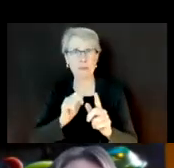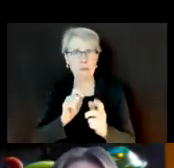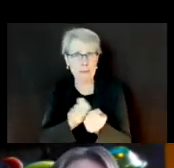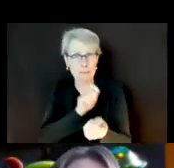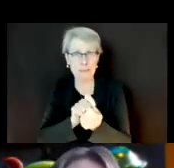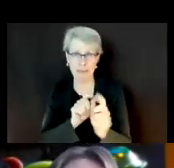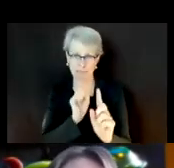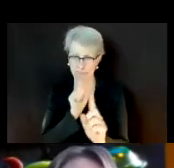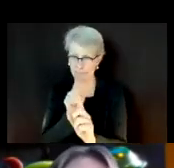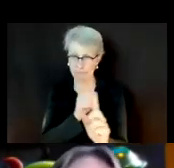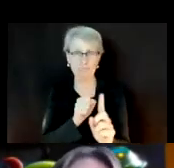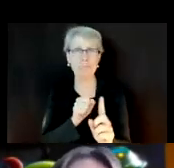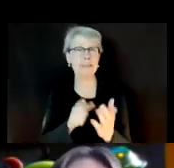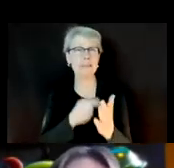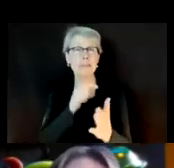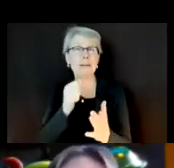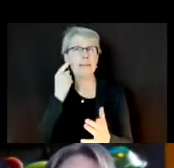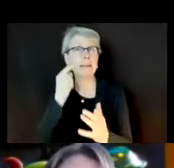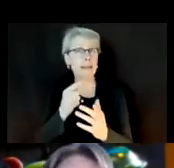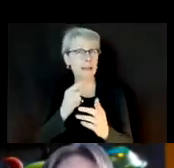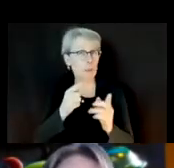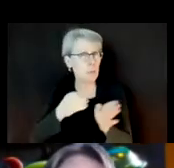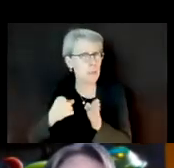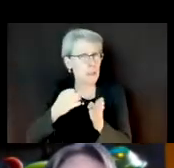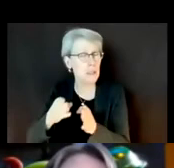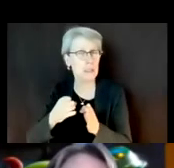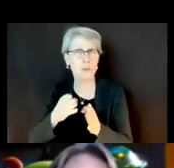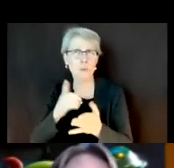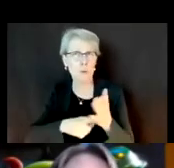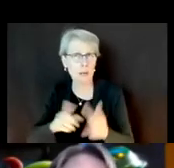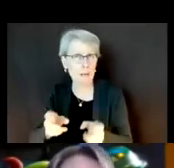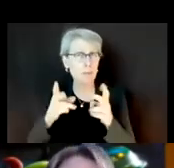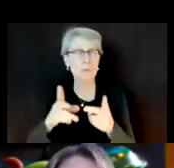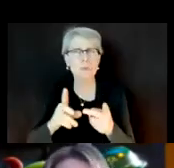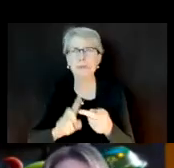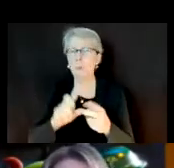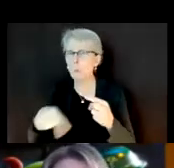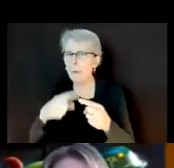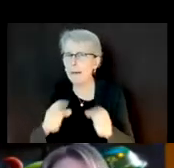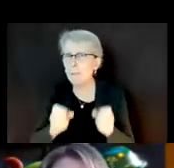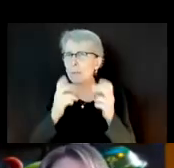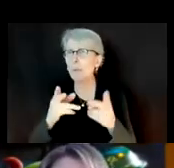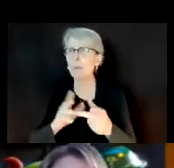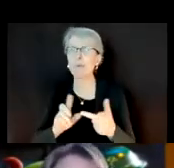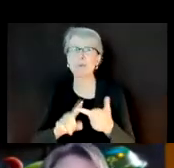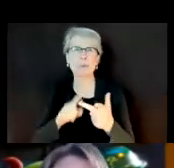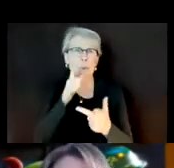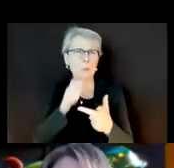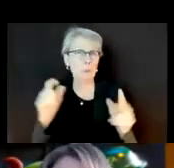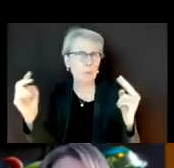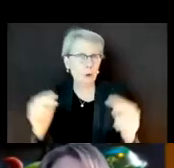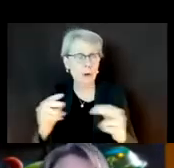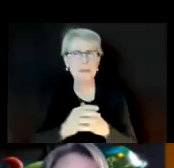necessarily thinking strategically about the kinds of things that we're putting up online. So the more you can start that process and